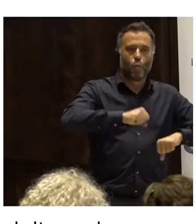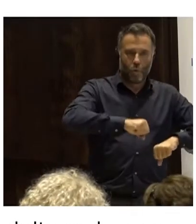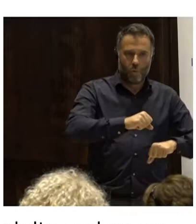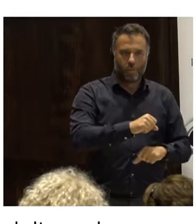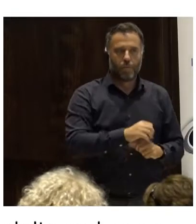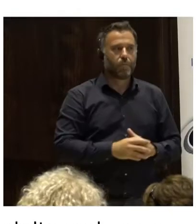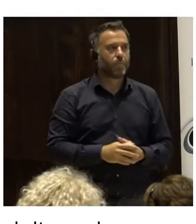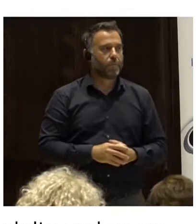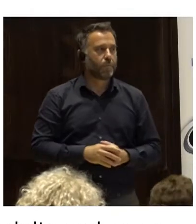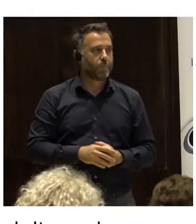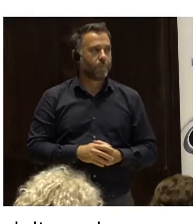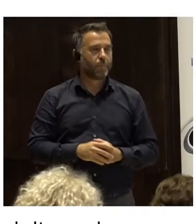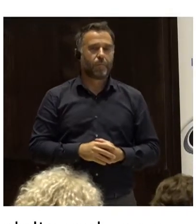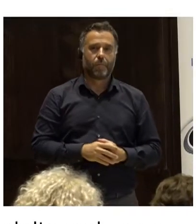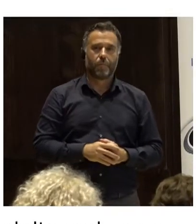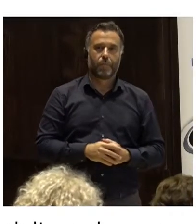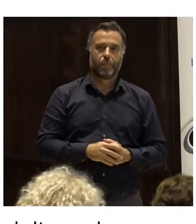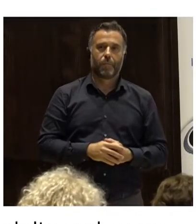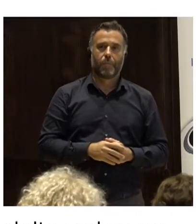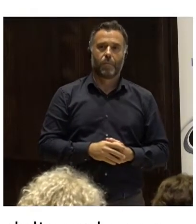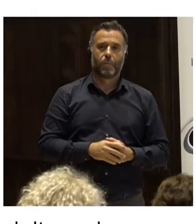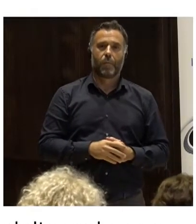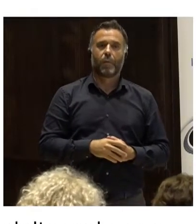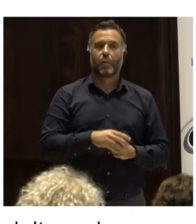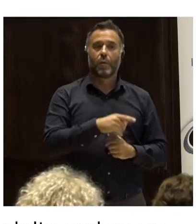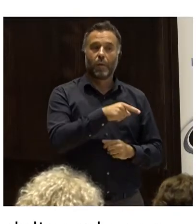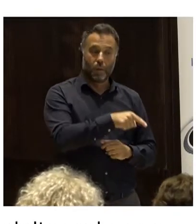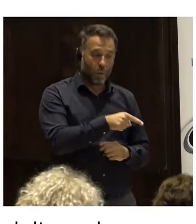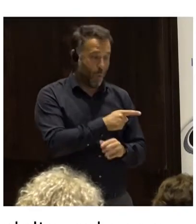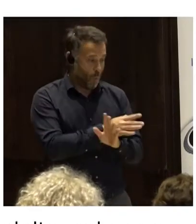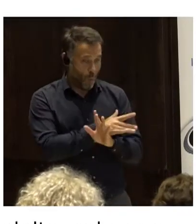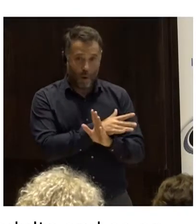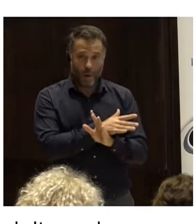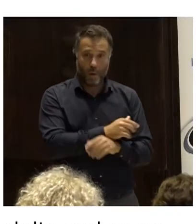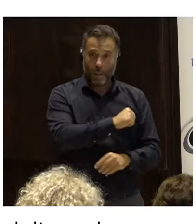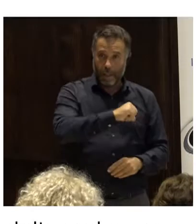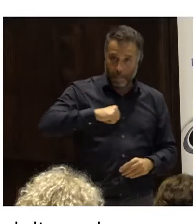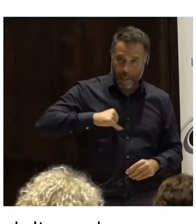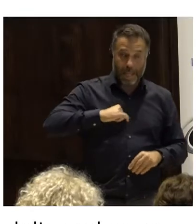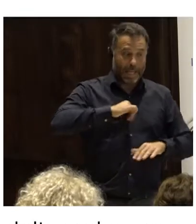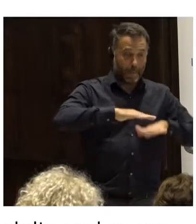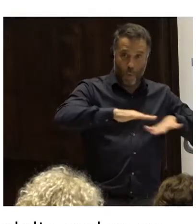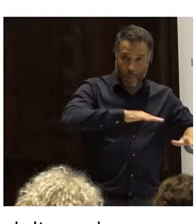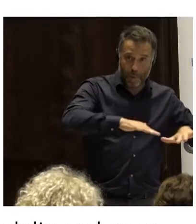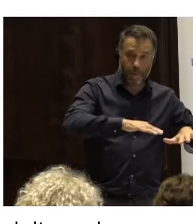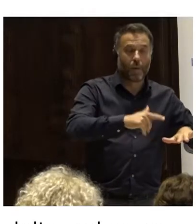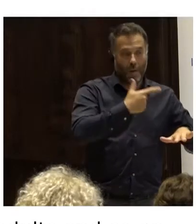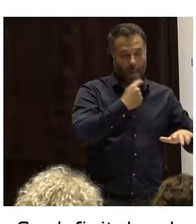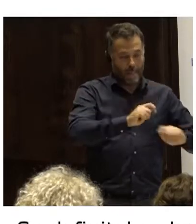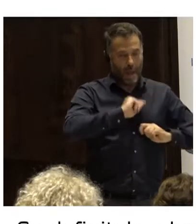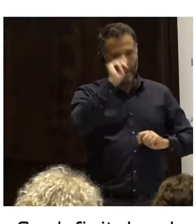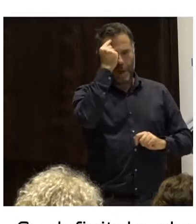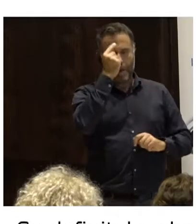play and independent play through mobility and so on improved their communication skills. So eventually